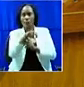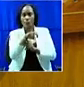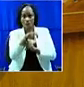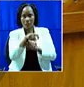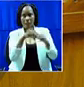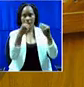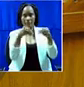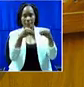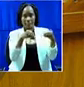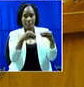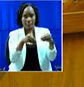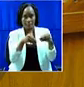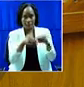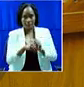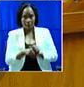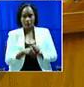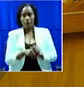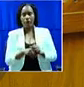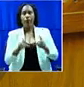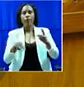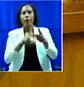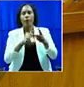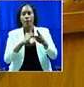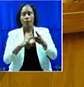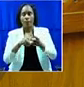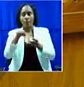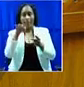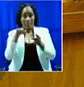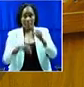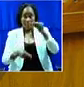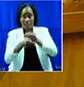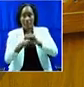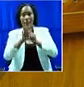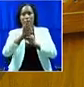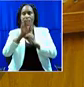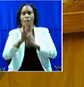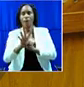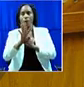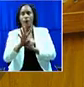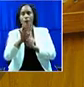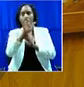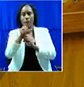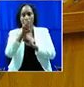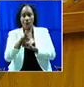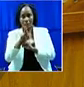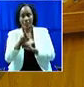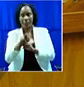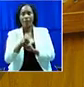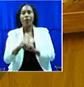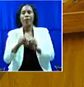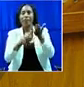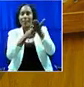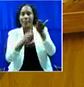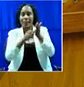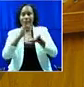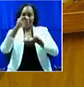Banks have together provided an additional 34 billion in debt relief to individuals as well